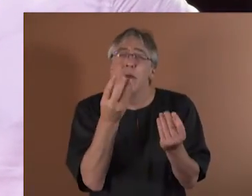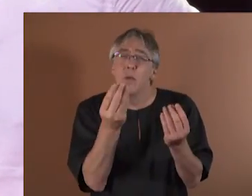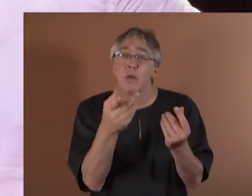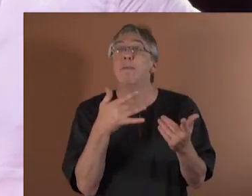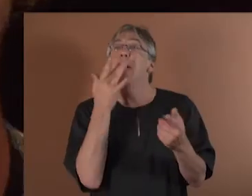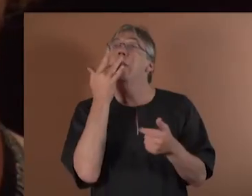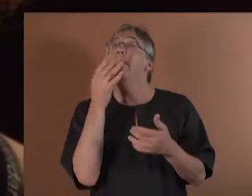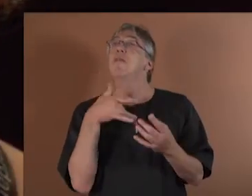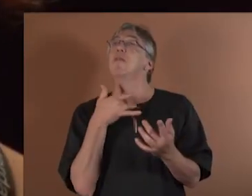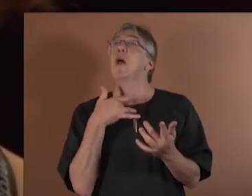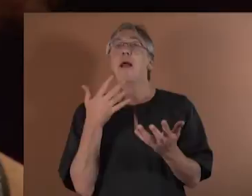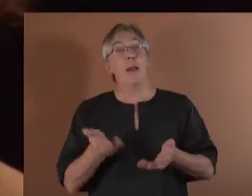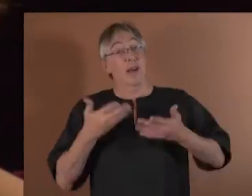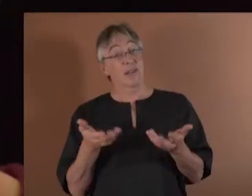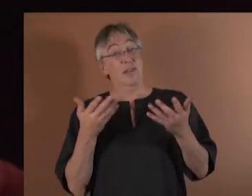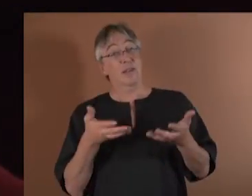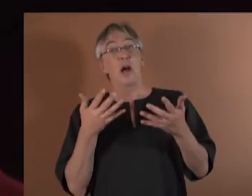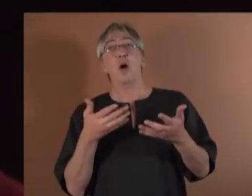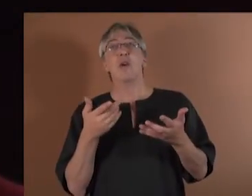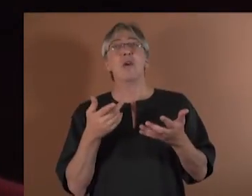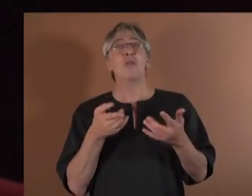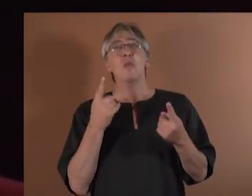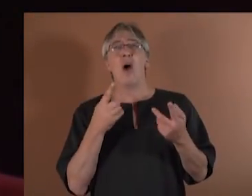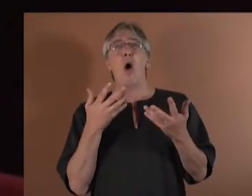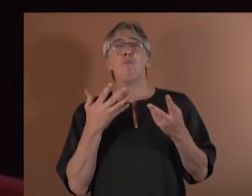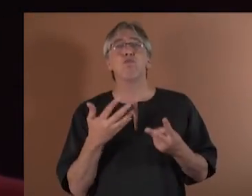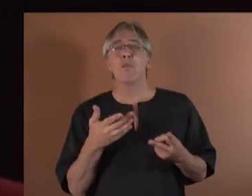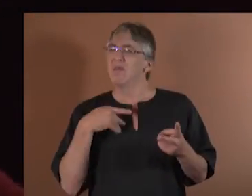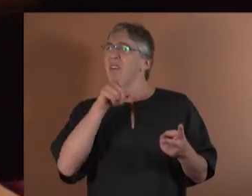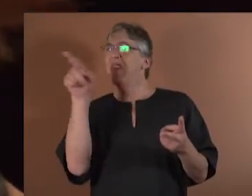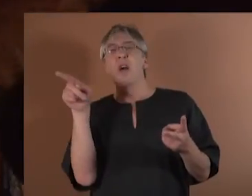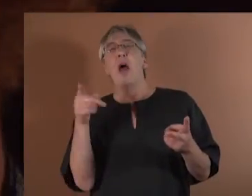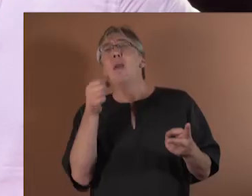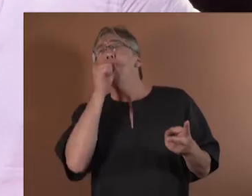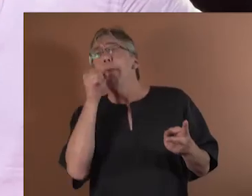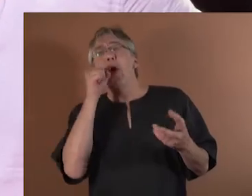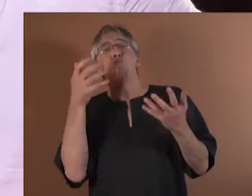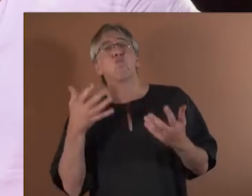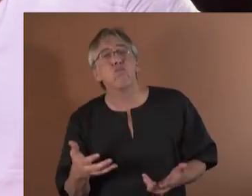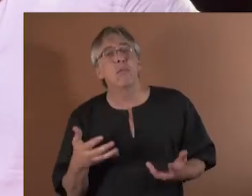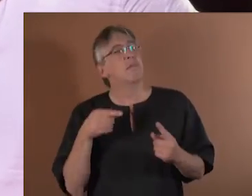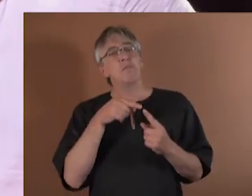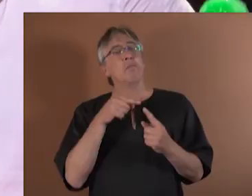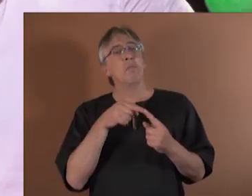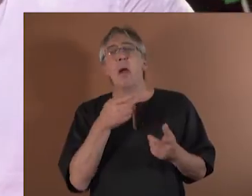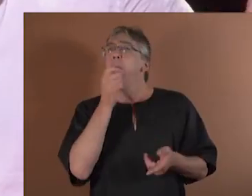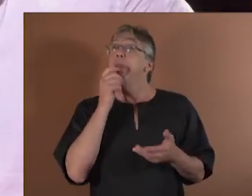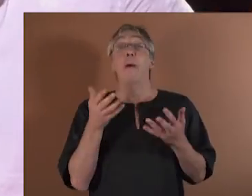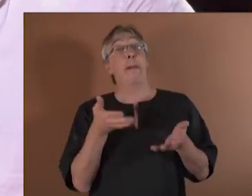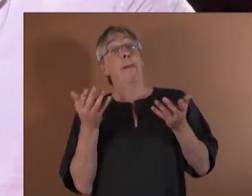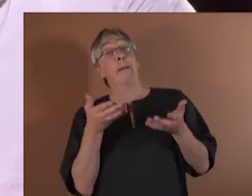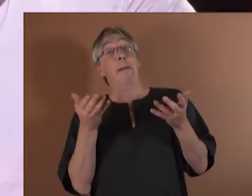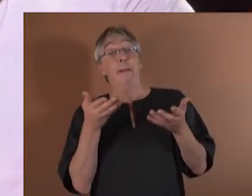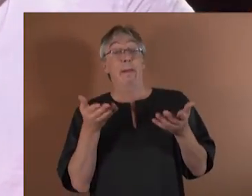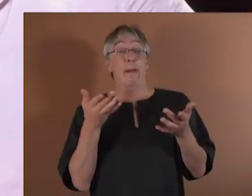feel light. It's not pretty heavy. Sometimes you taste something arctic, you see it and it's pretty deep, intense. But